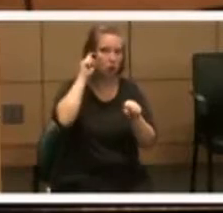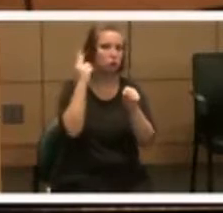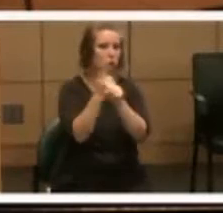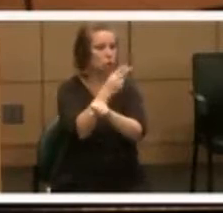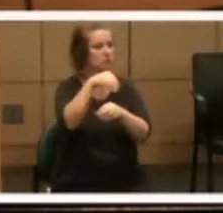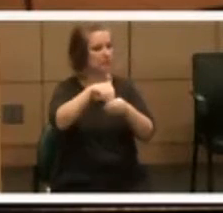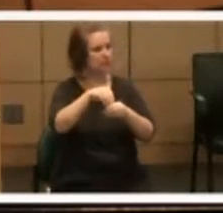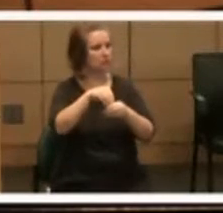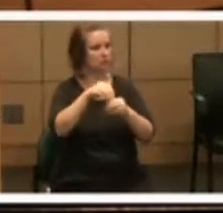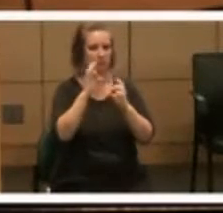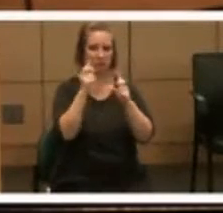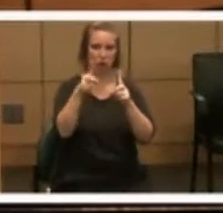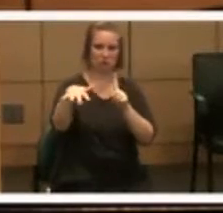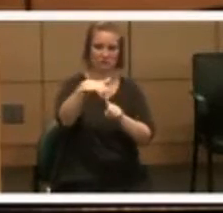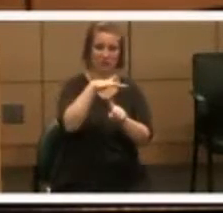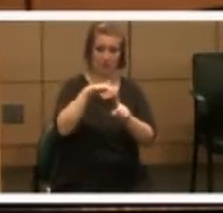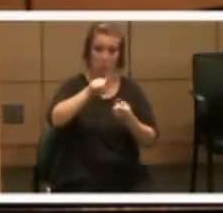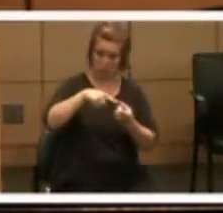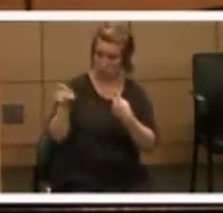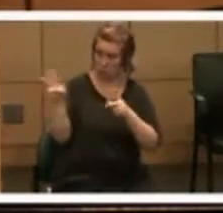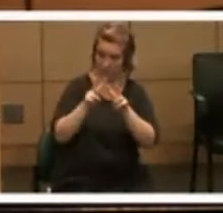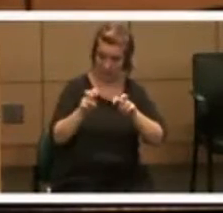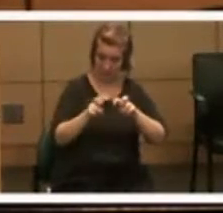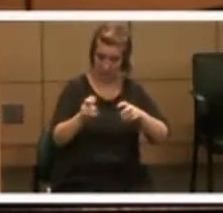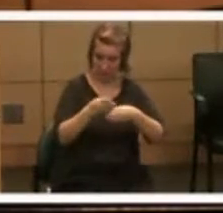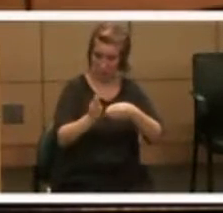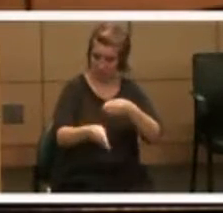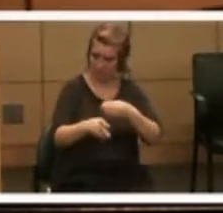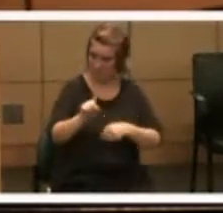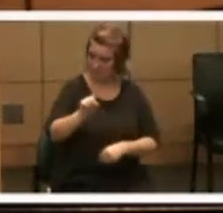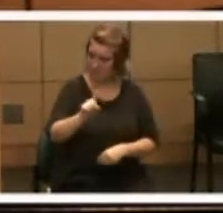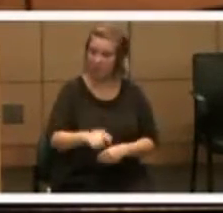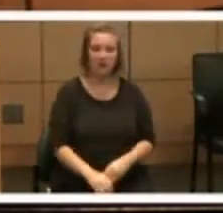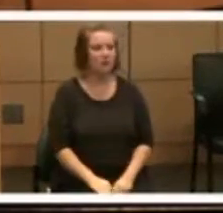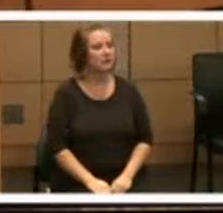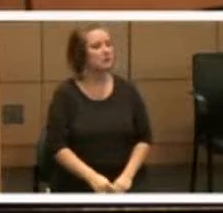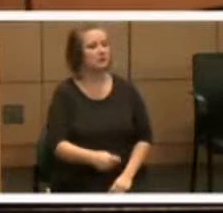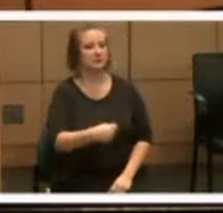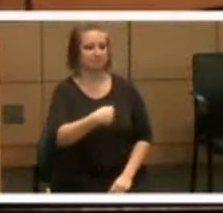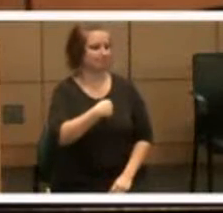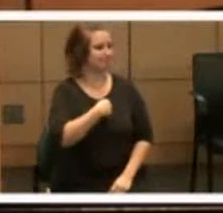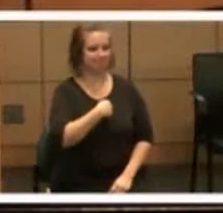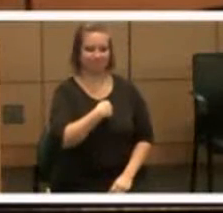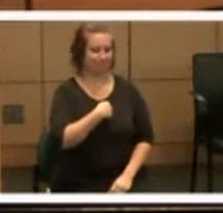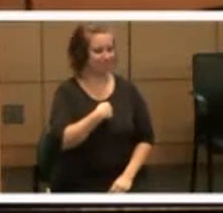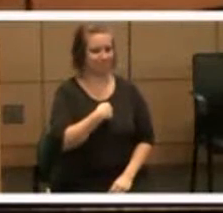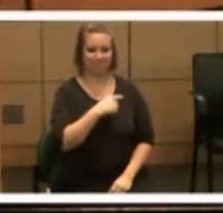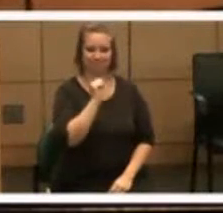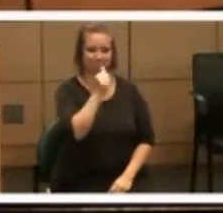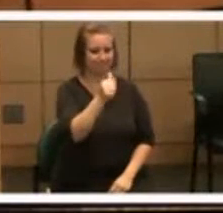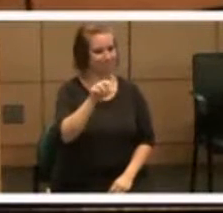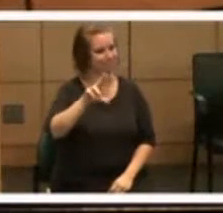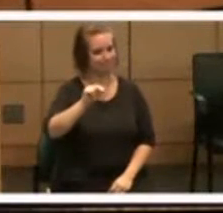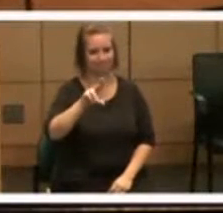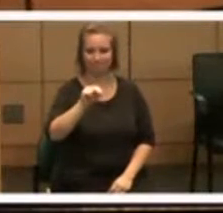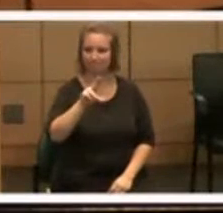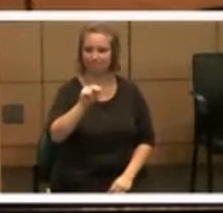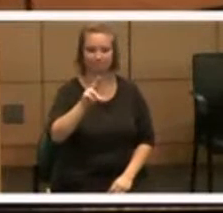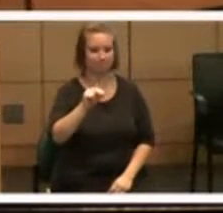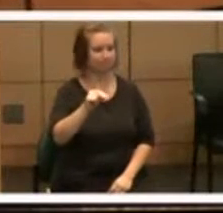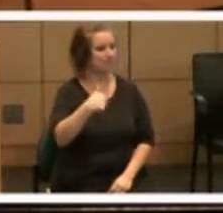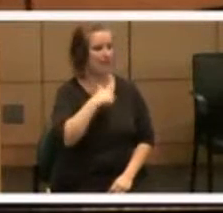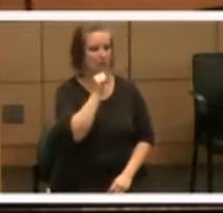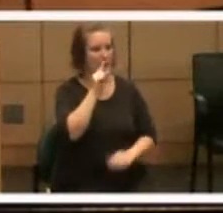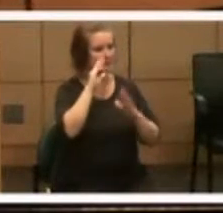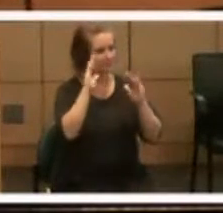you're analyzing the outcomes for these kids? So I haven't, because it was a lot of this. I didn't expect to